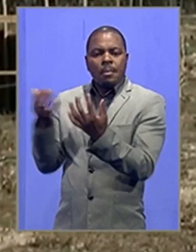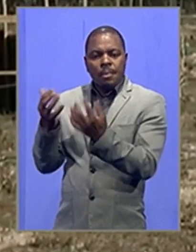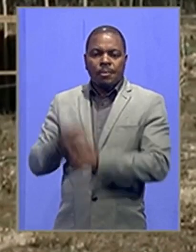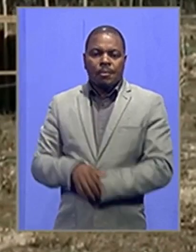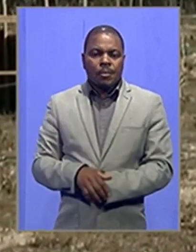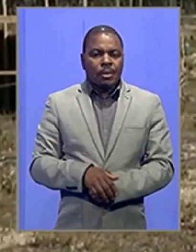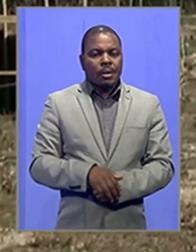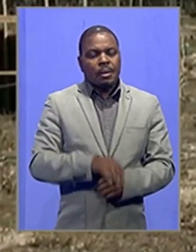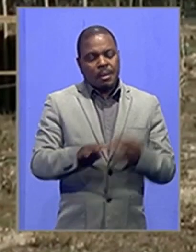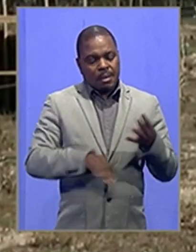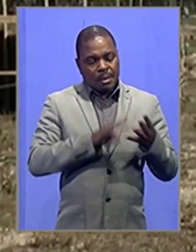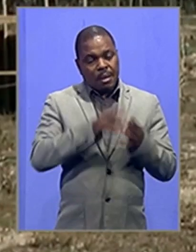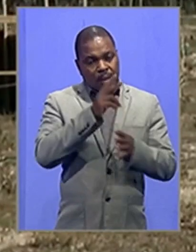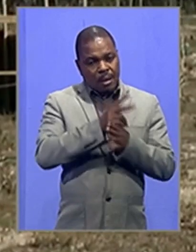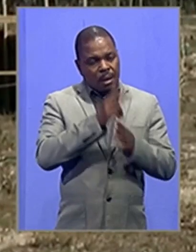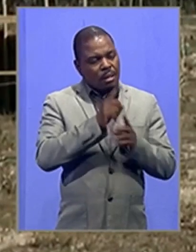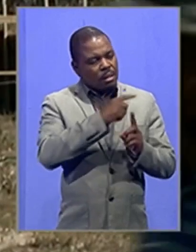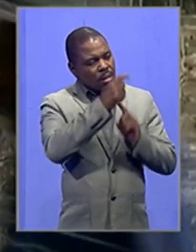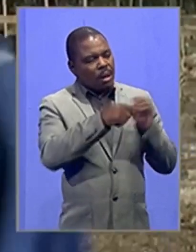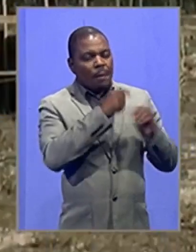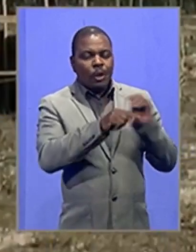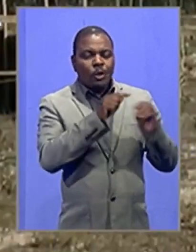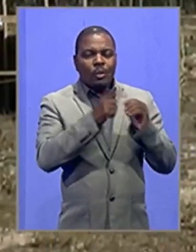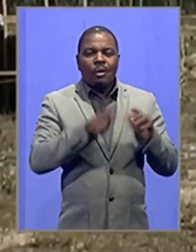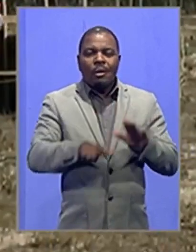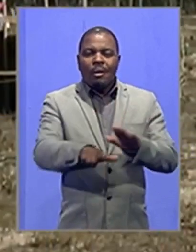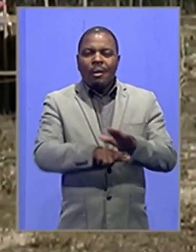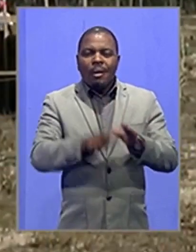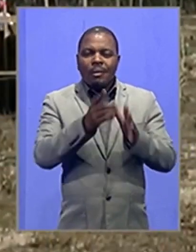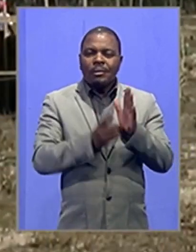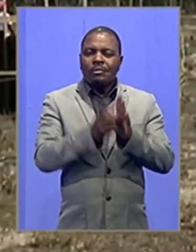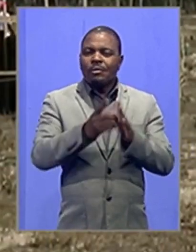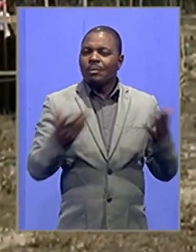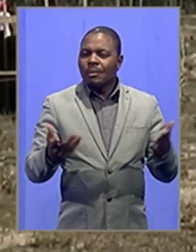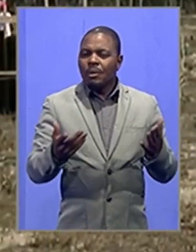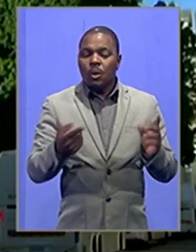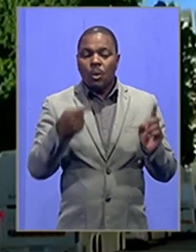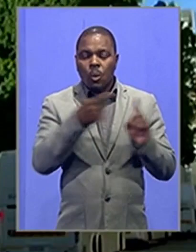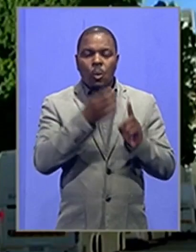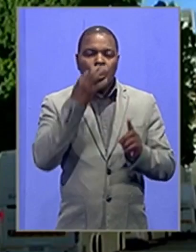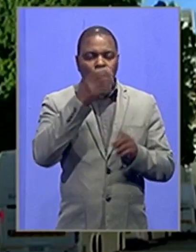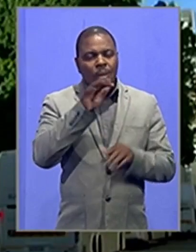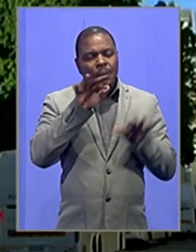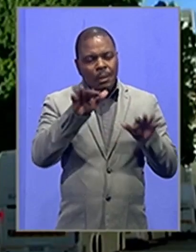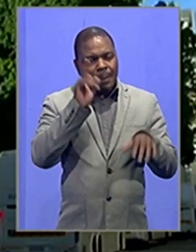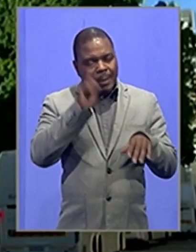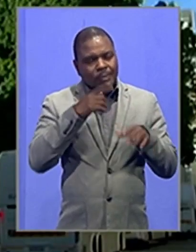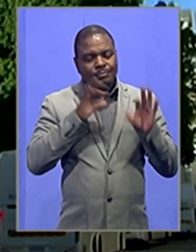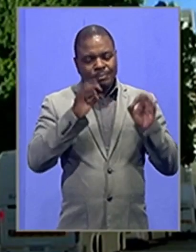tsaya dipotso tse di amanang le tlhabololo ya lefatshe a re baagi ba tshwanetse ba nna mo seraleng sa go swetsa ka lefatshe.